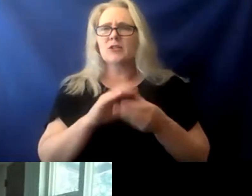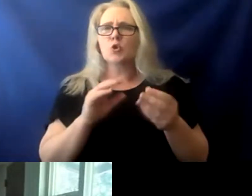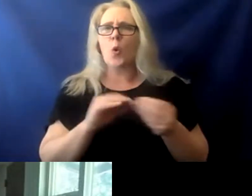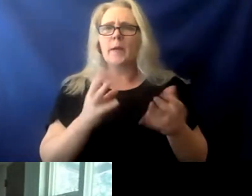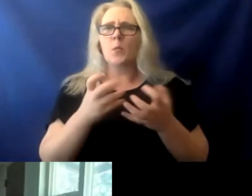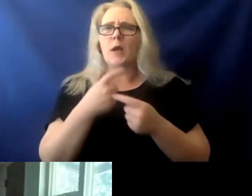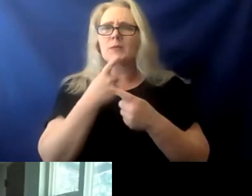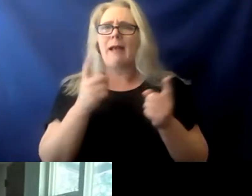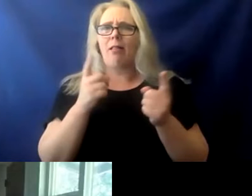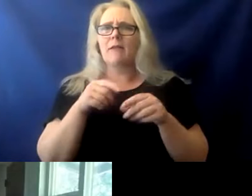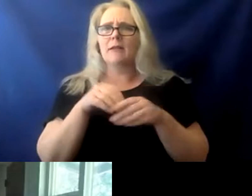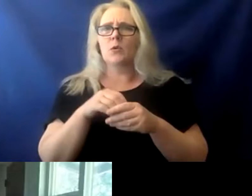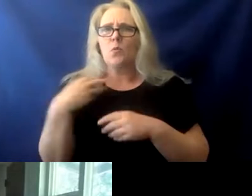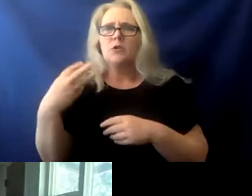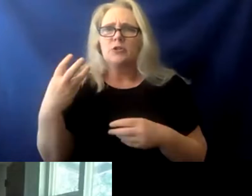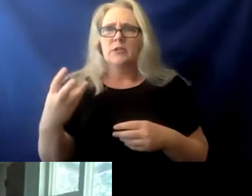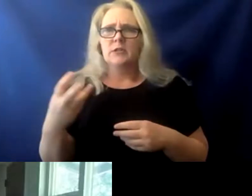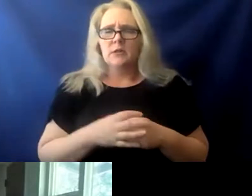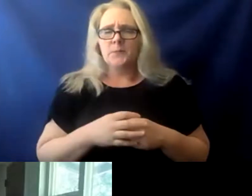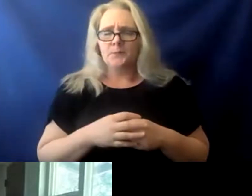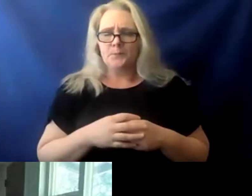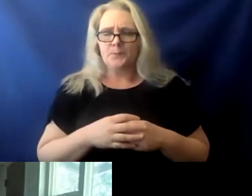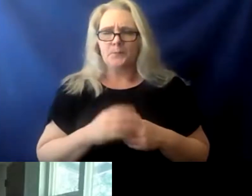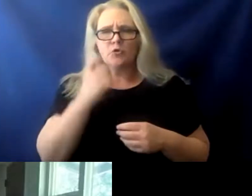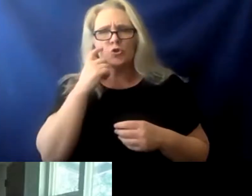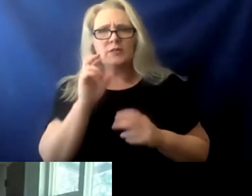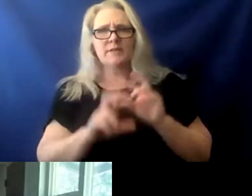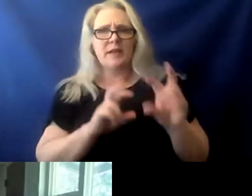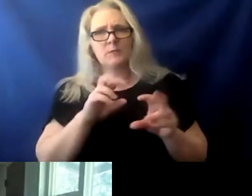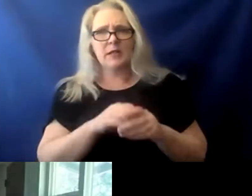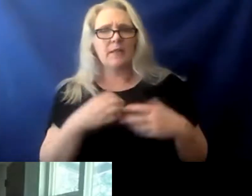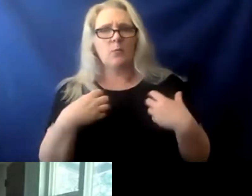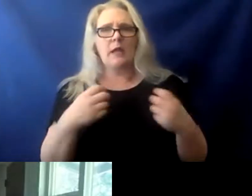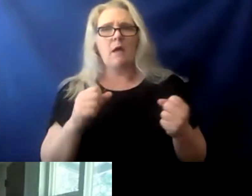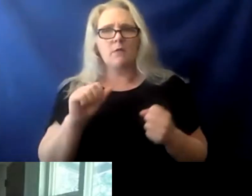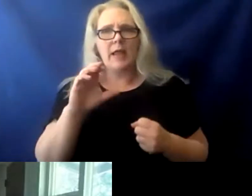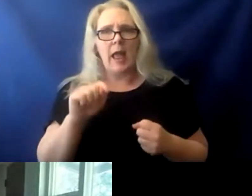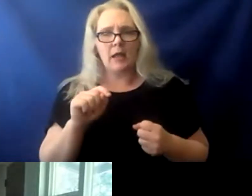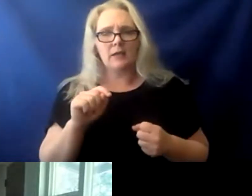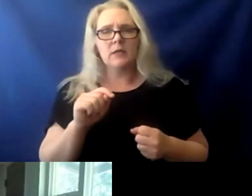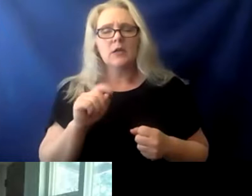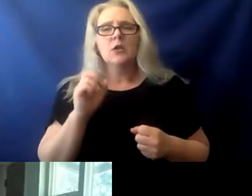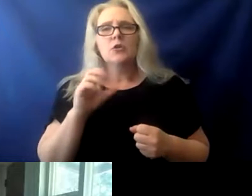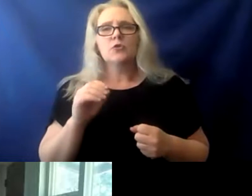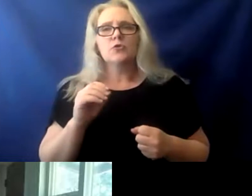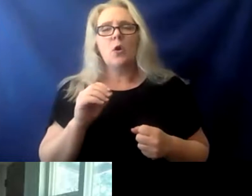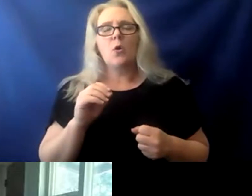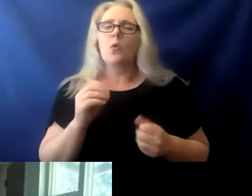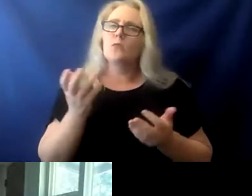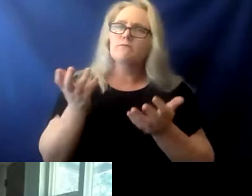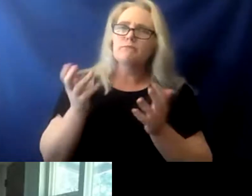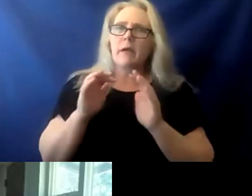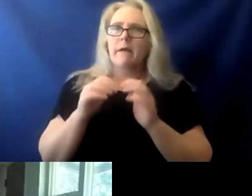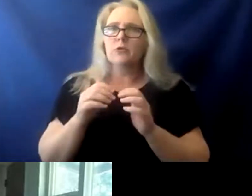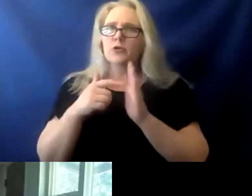And obviously they just made investments in the Recovery Act that we're leveraging. So kind of reflecting back to them how we're leveraging